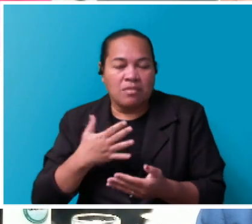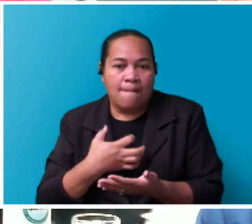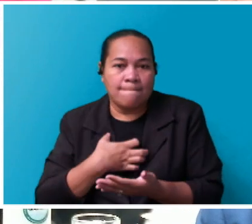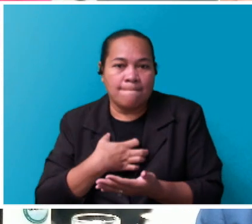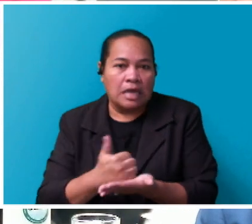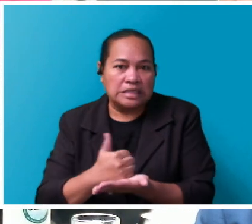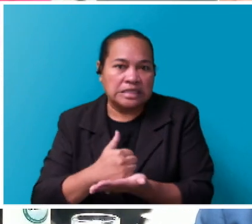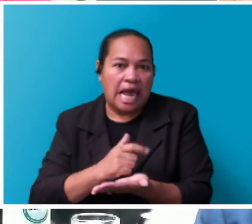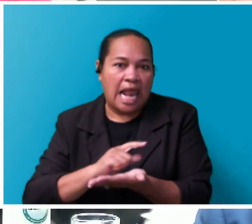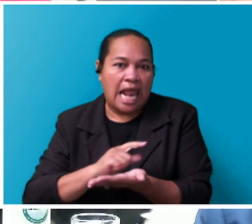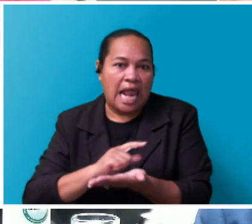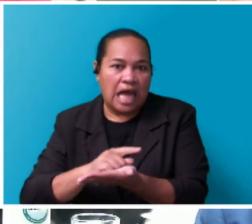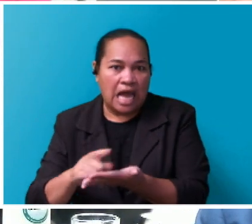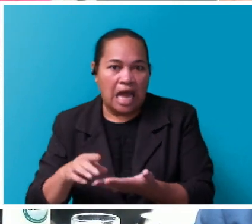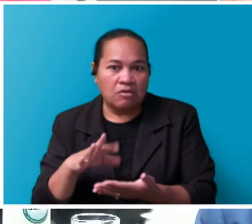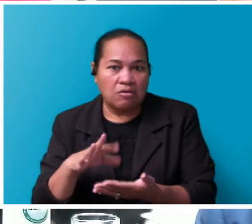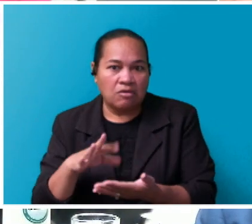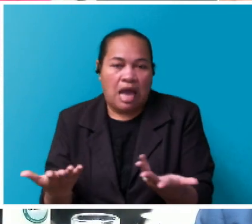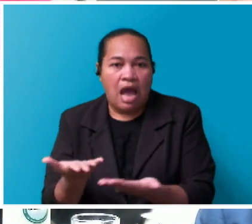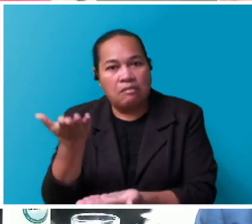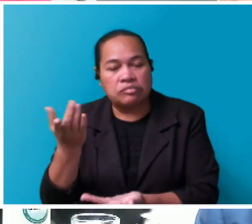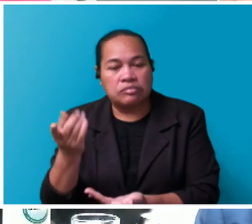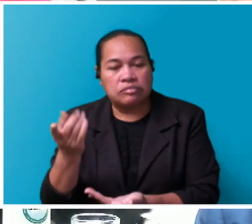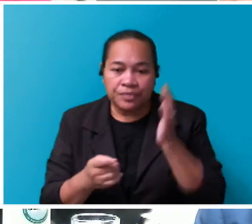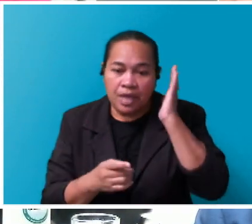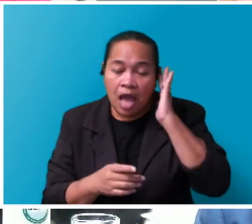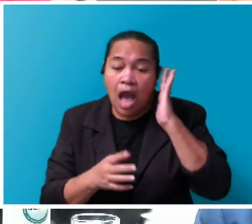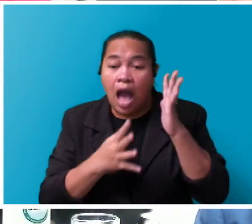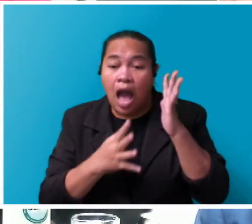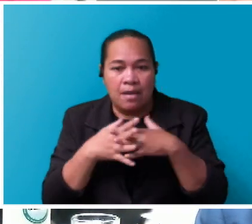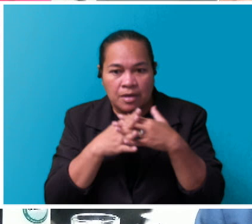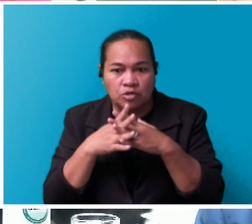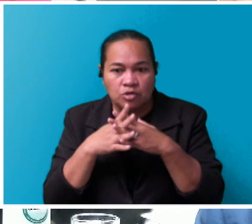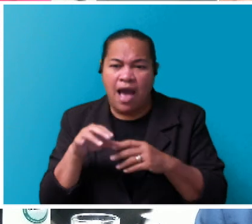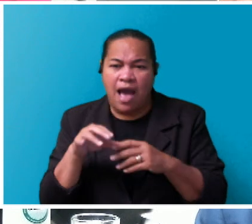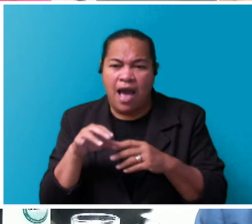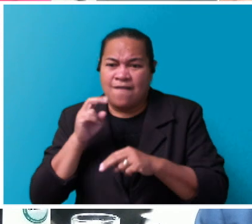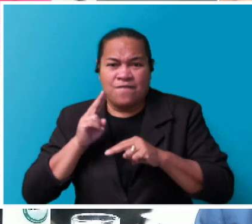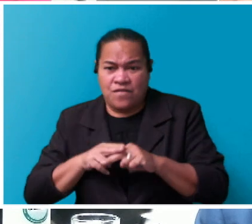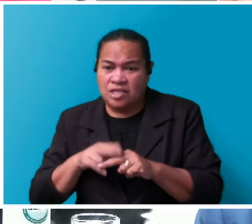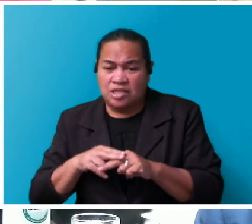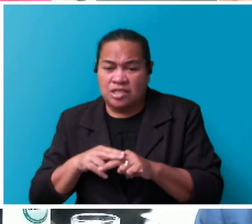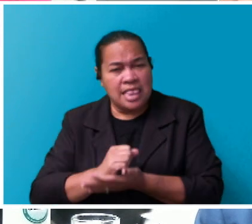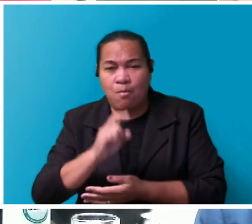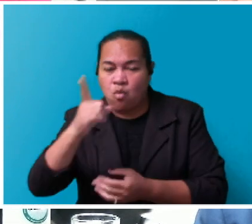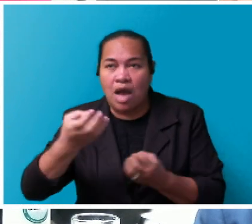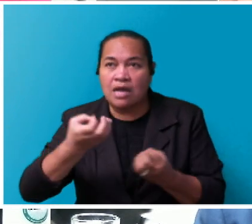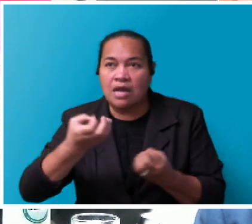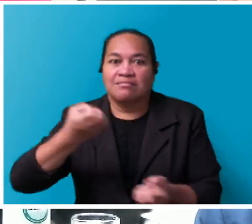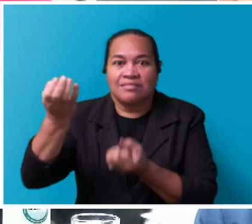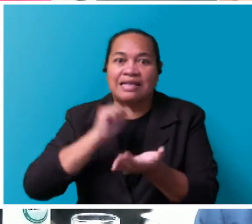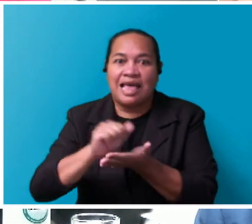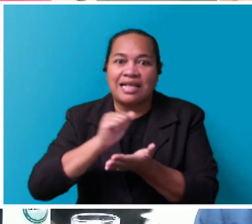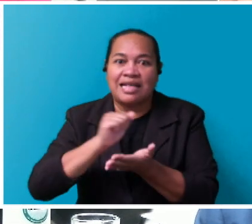taken. Honourable Speaker, the U.S. has been Fiji's #1 export destination, accounting